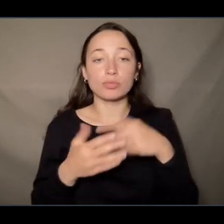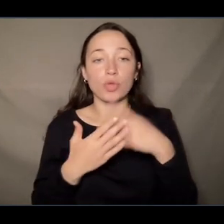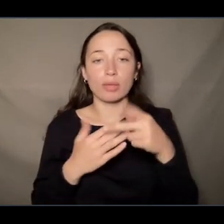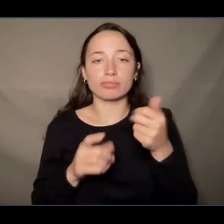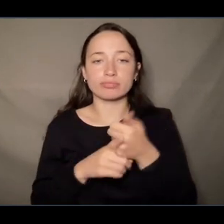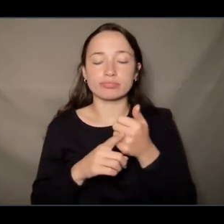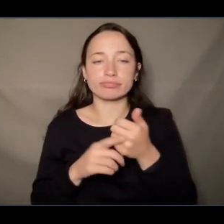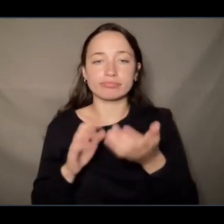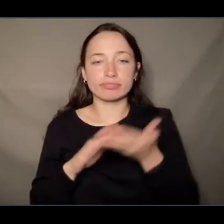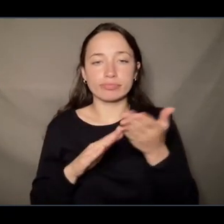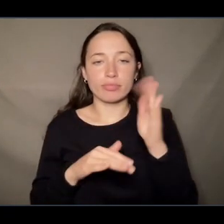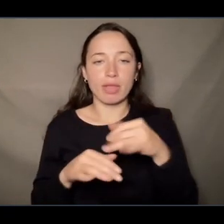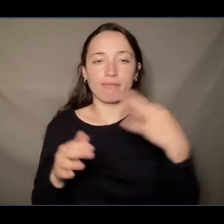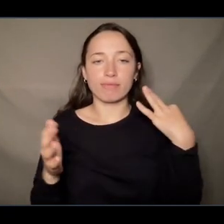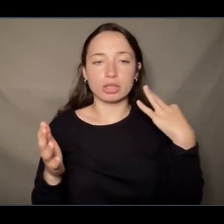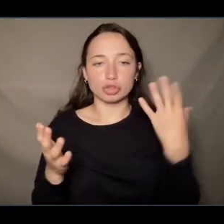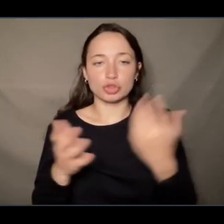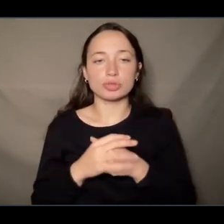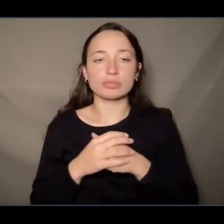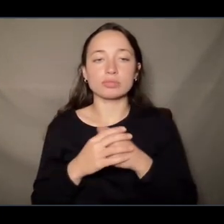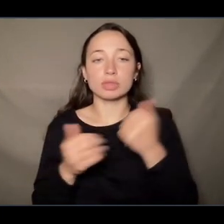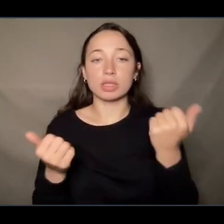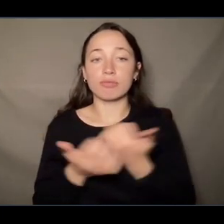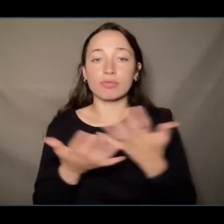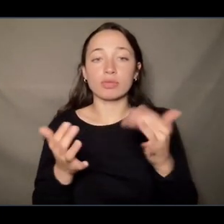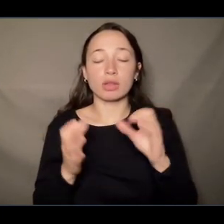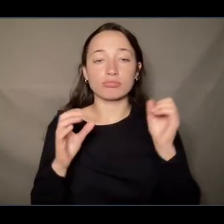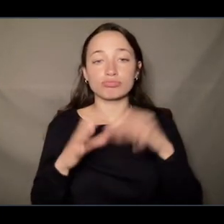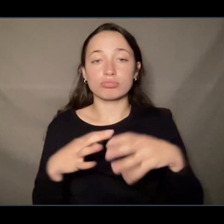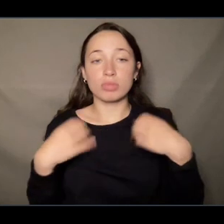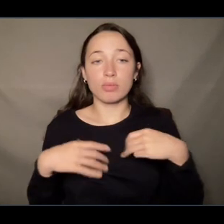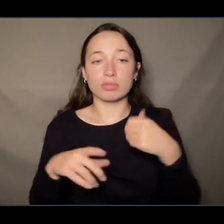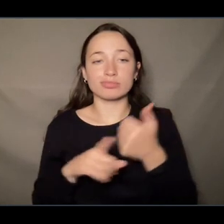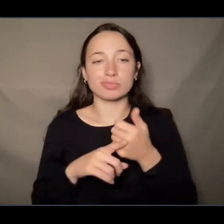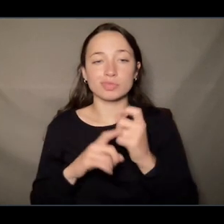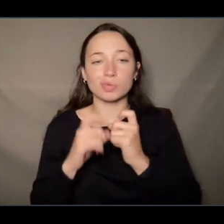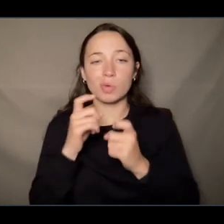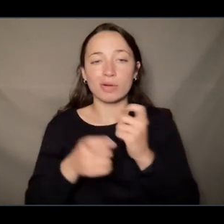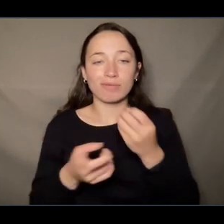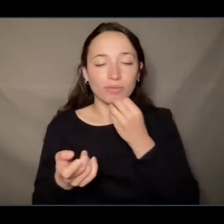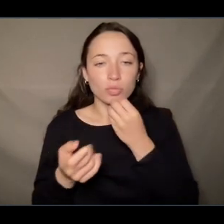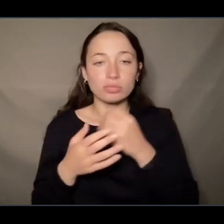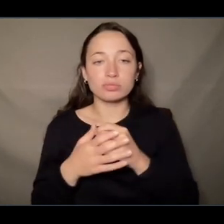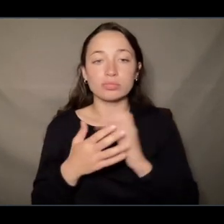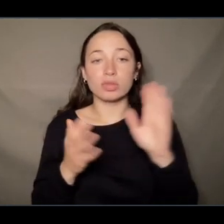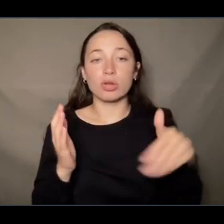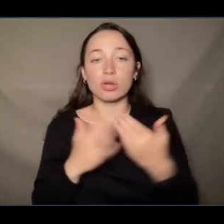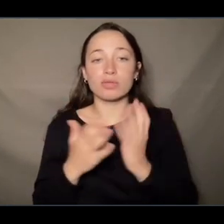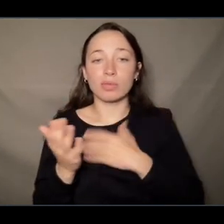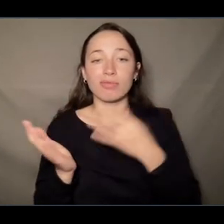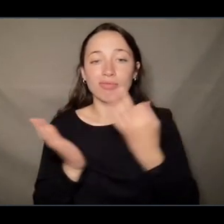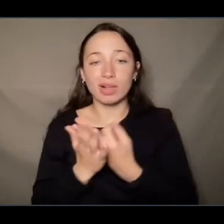completely run by volunteers. Everything that goes into the backpacks is donated food.